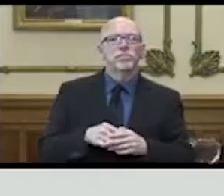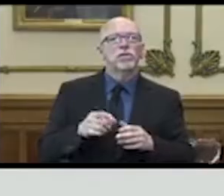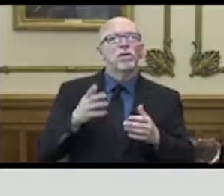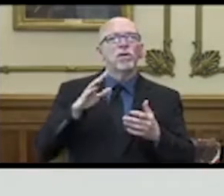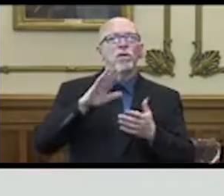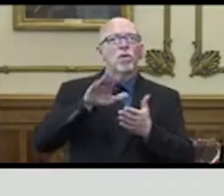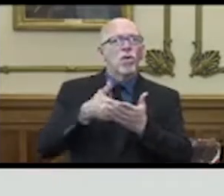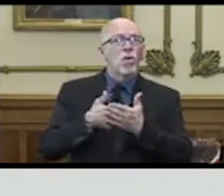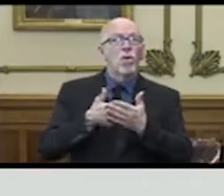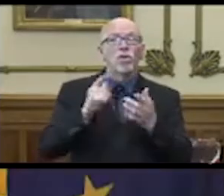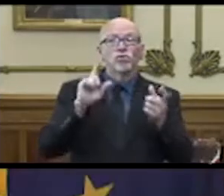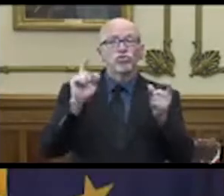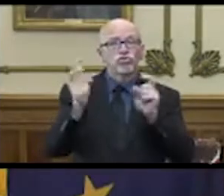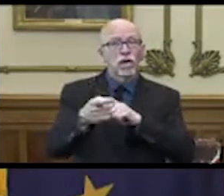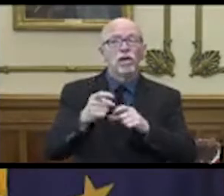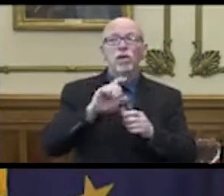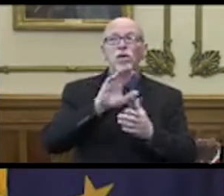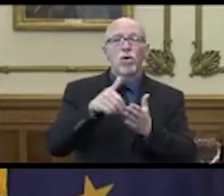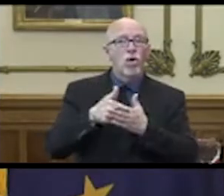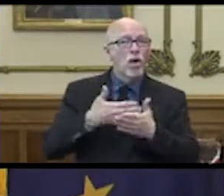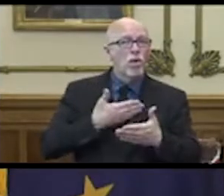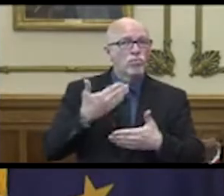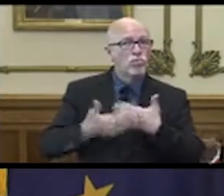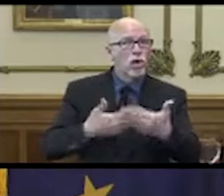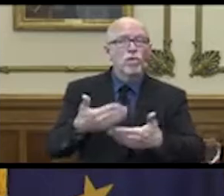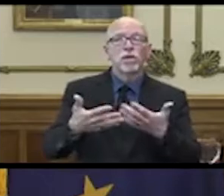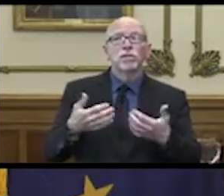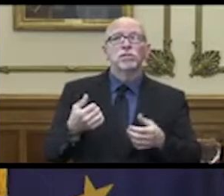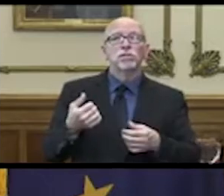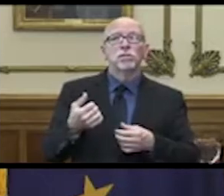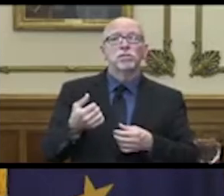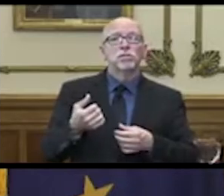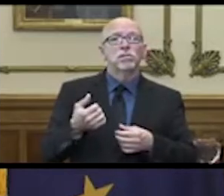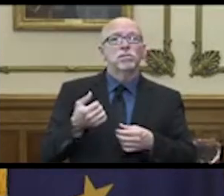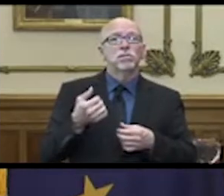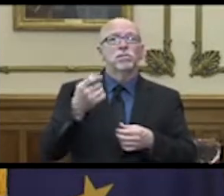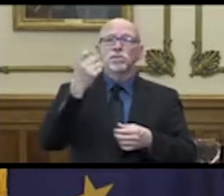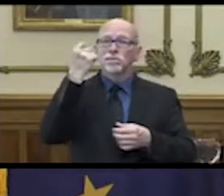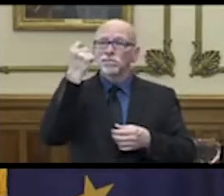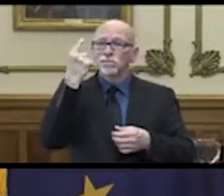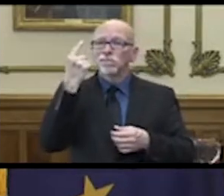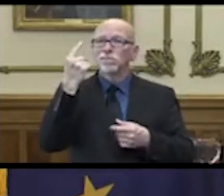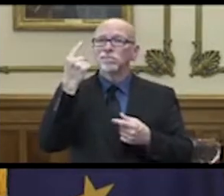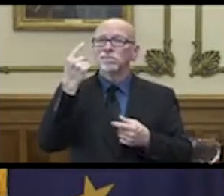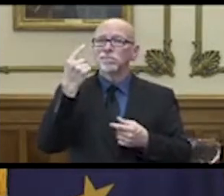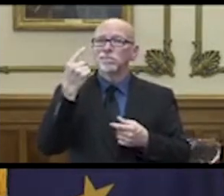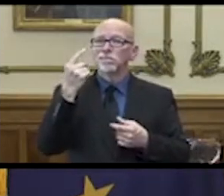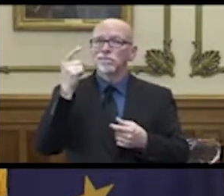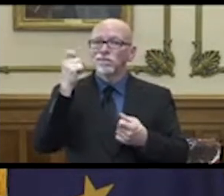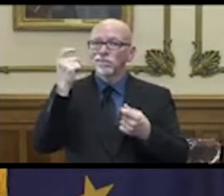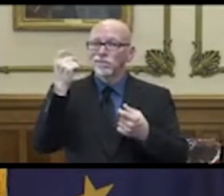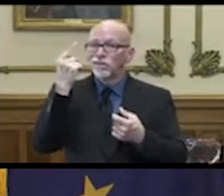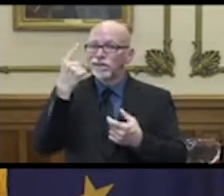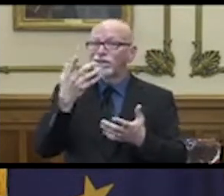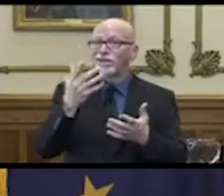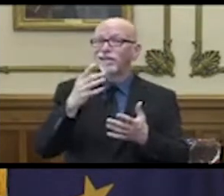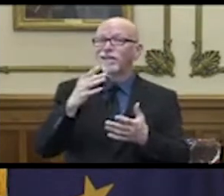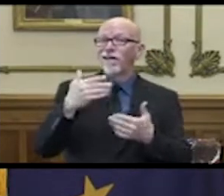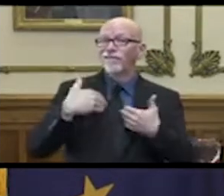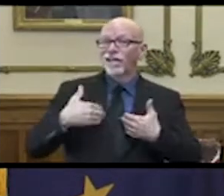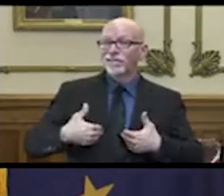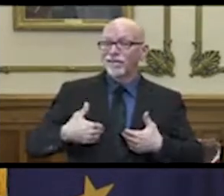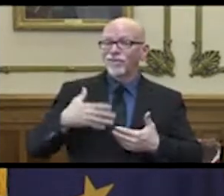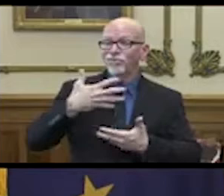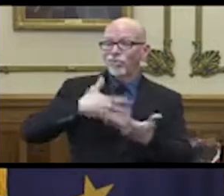kids. All of this progress is with consideration that social distancing, physical